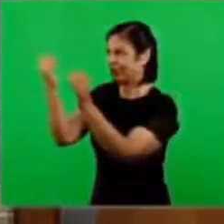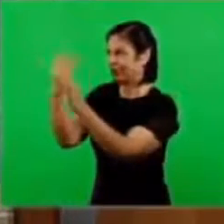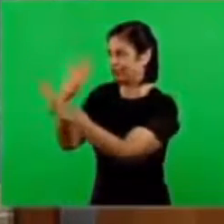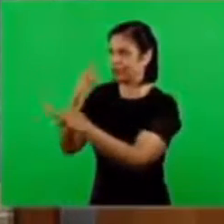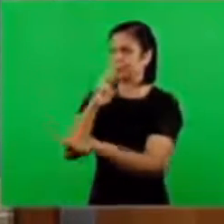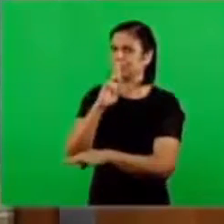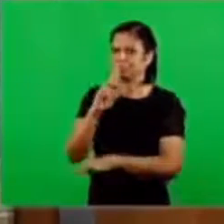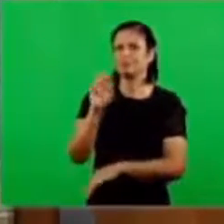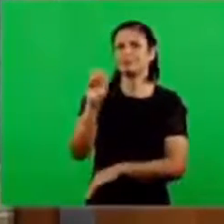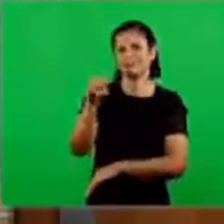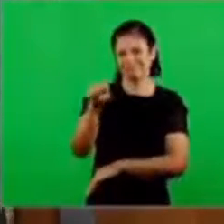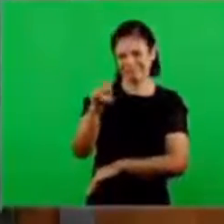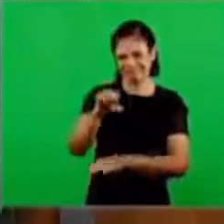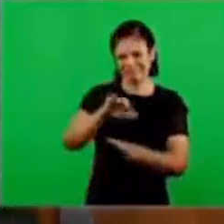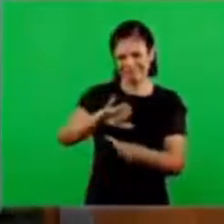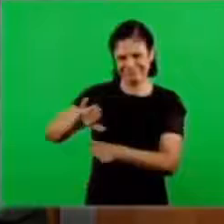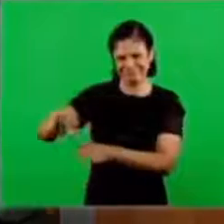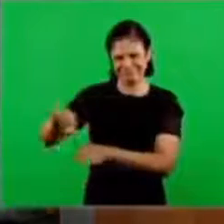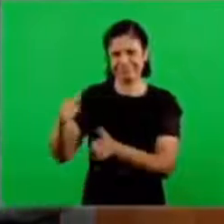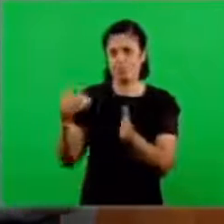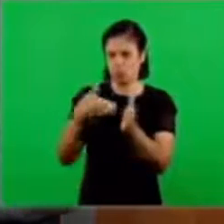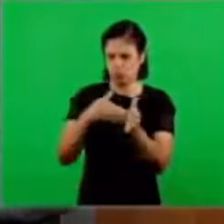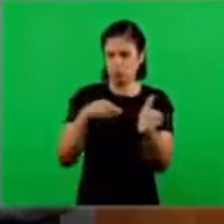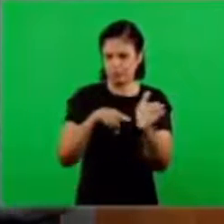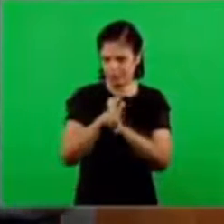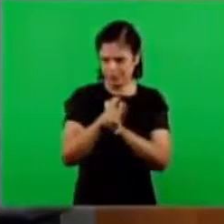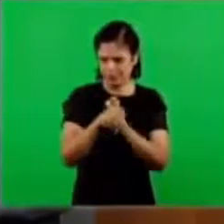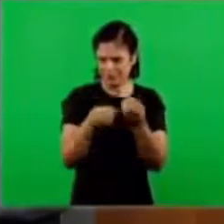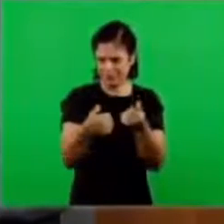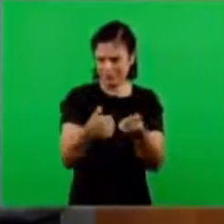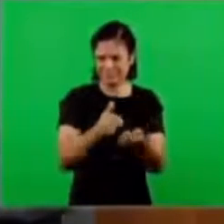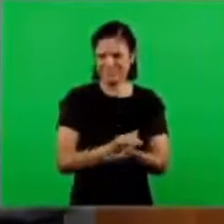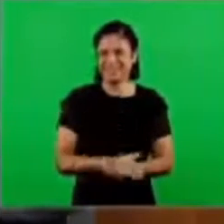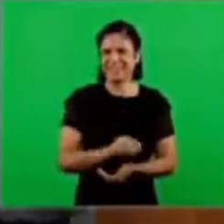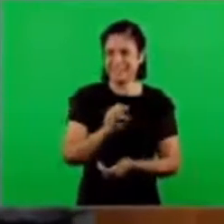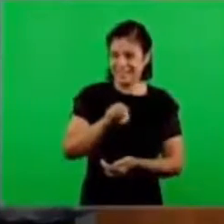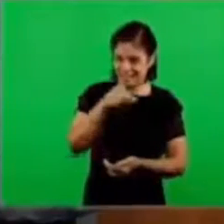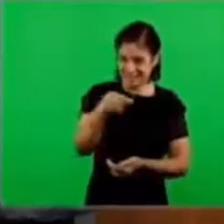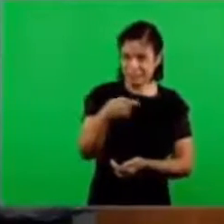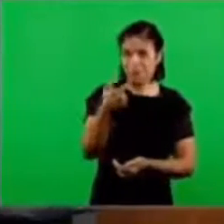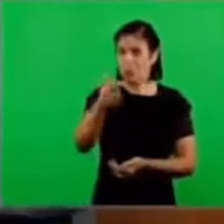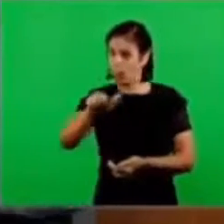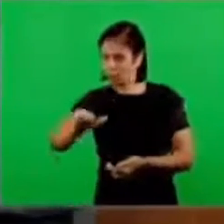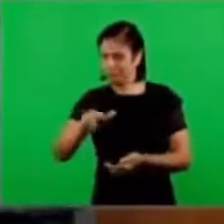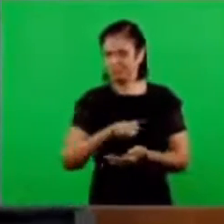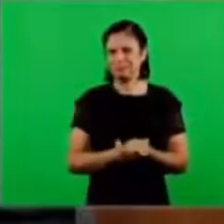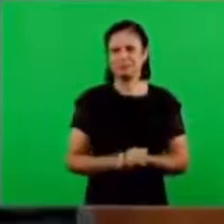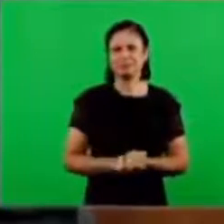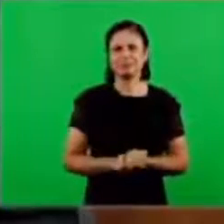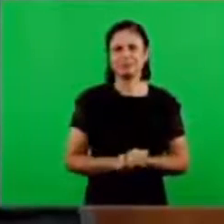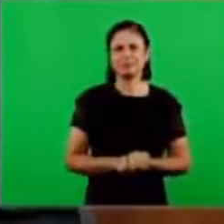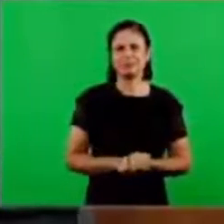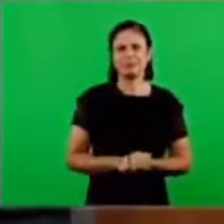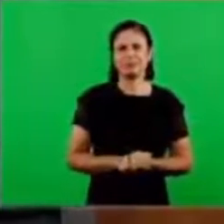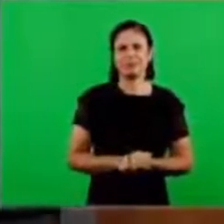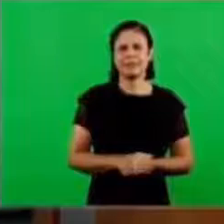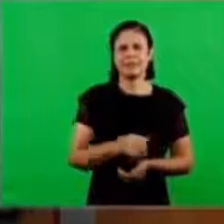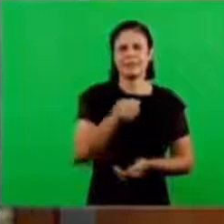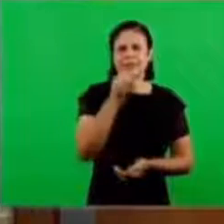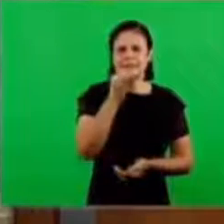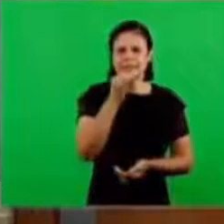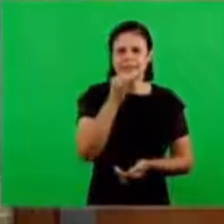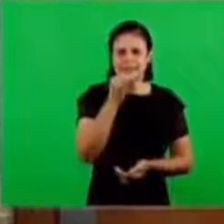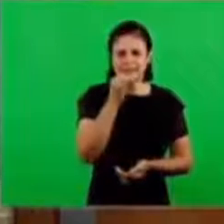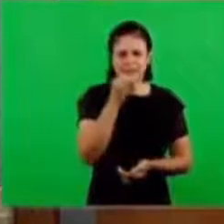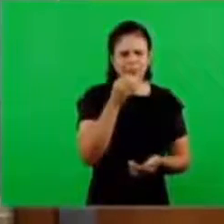Lord. It belongs to the Lord. So the answer is yes. So let's go to the last one from now on. Now is the last